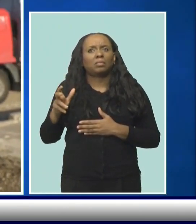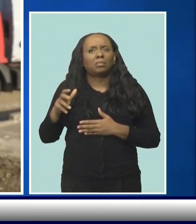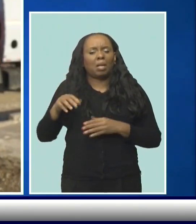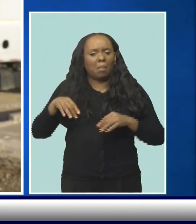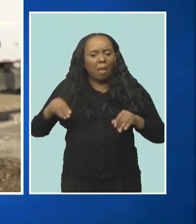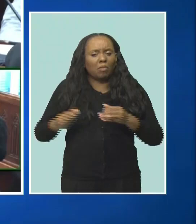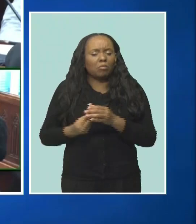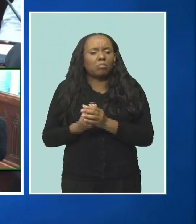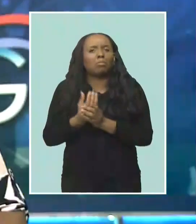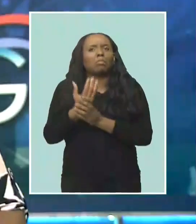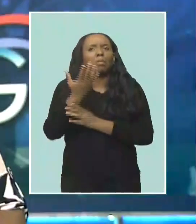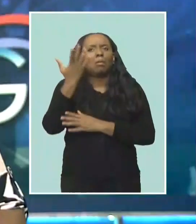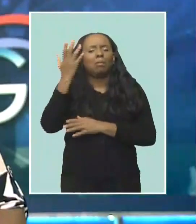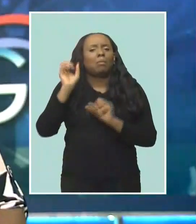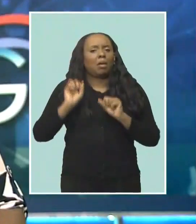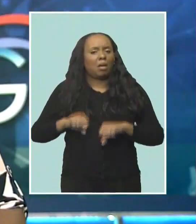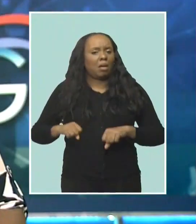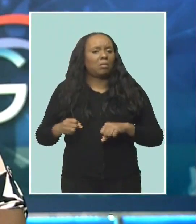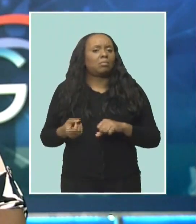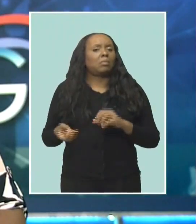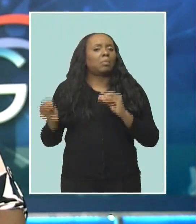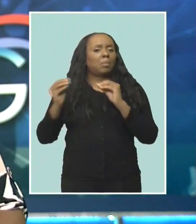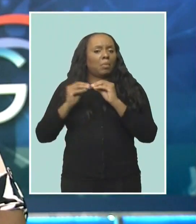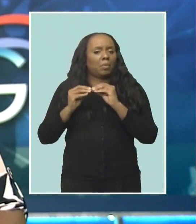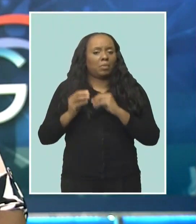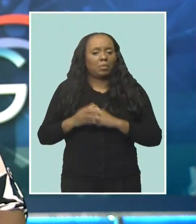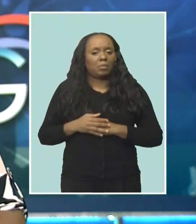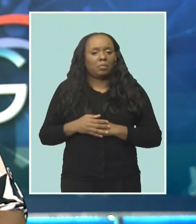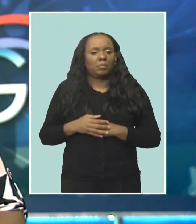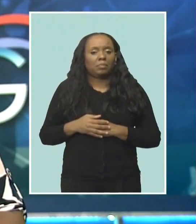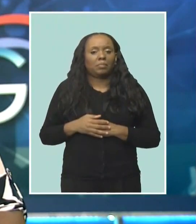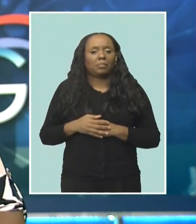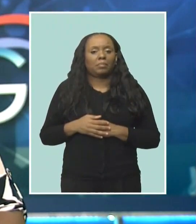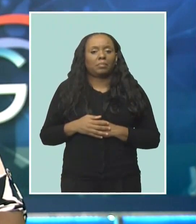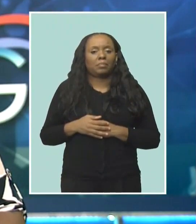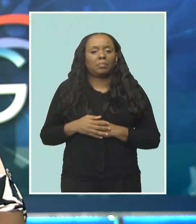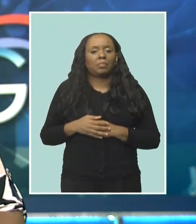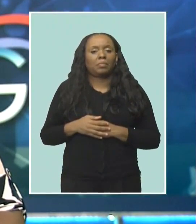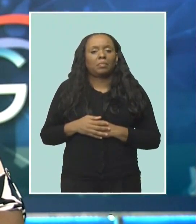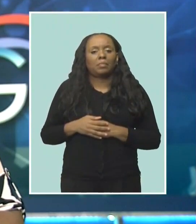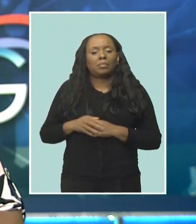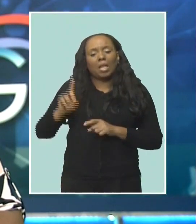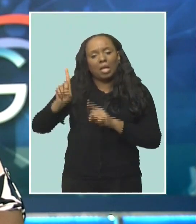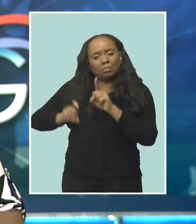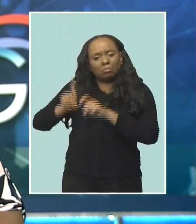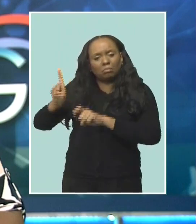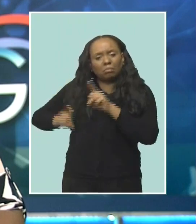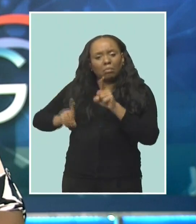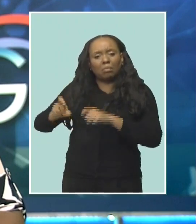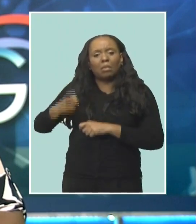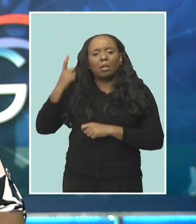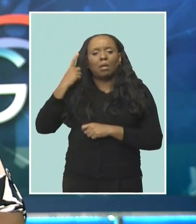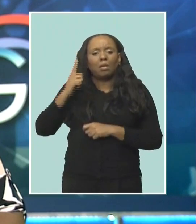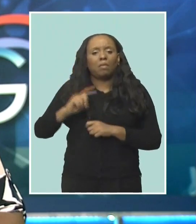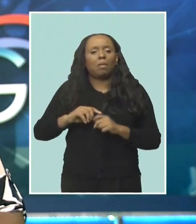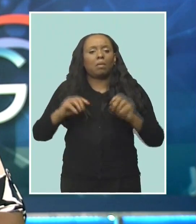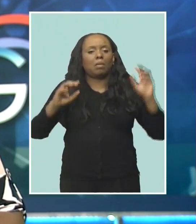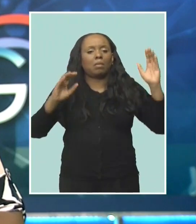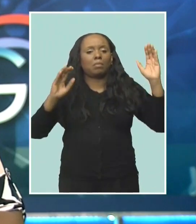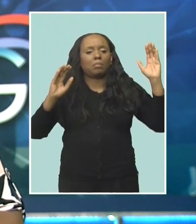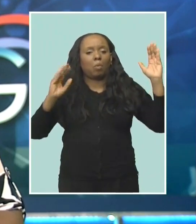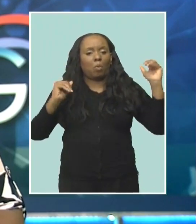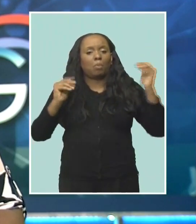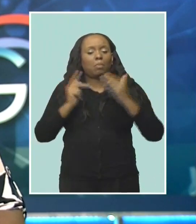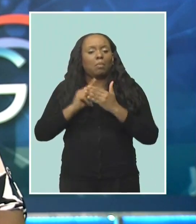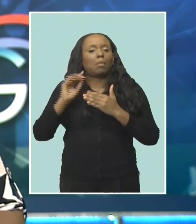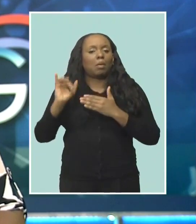11,500. The Commission of Inquiry into the Home Ownership Providing Energy HOPE project is